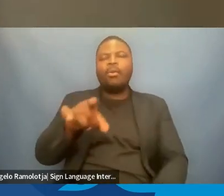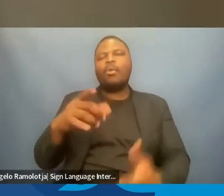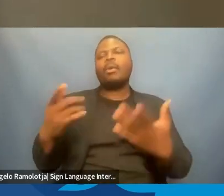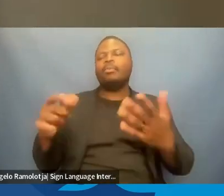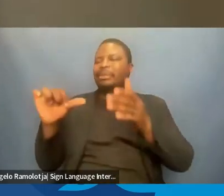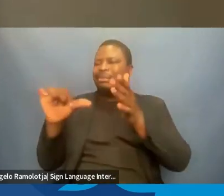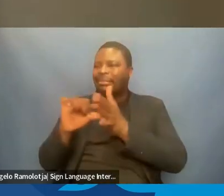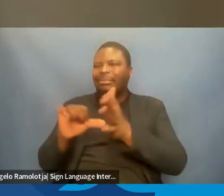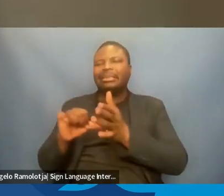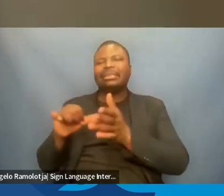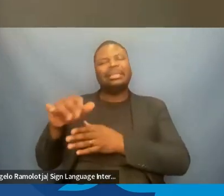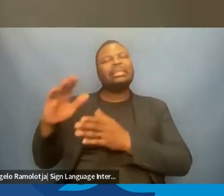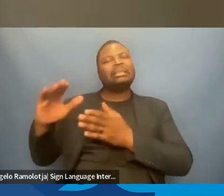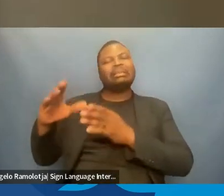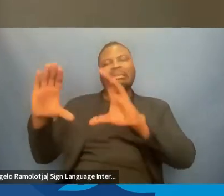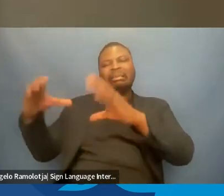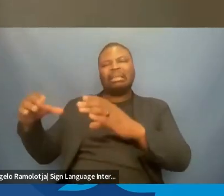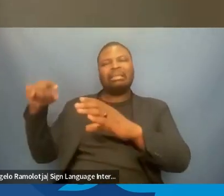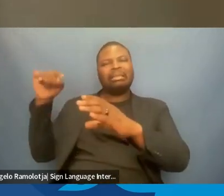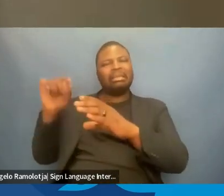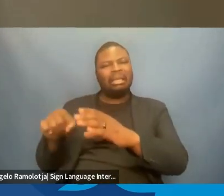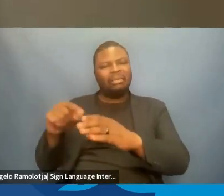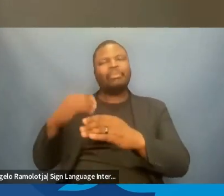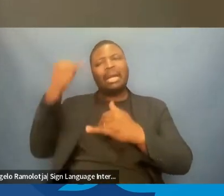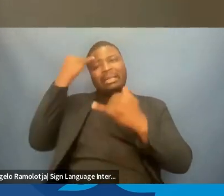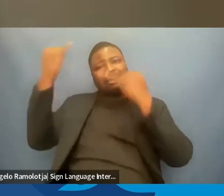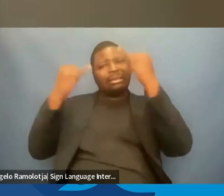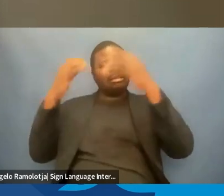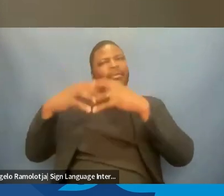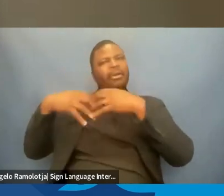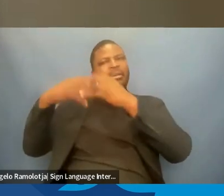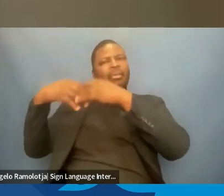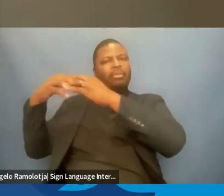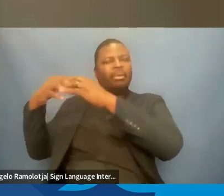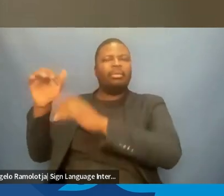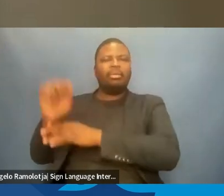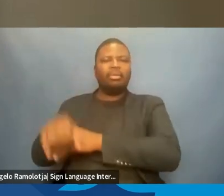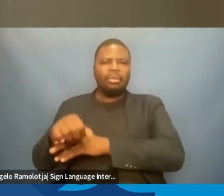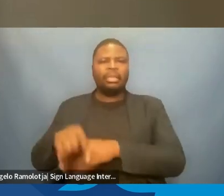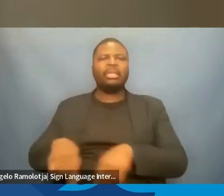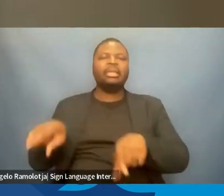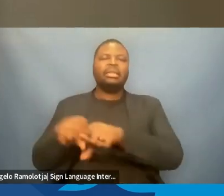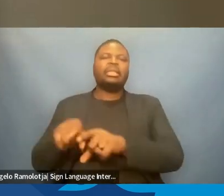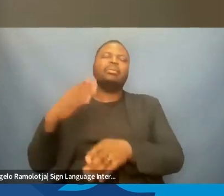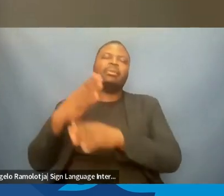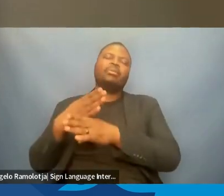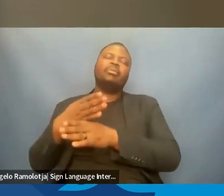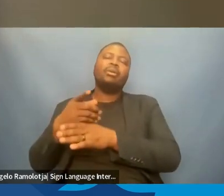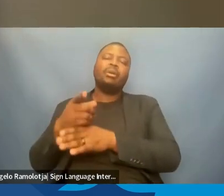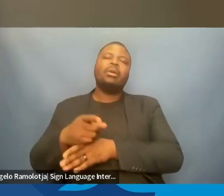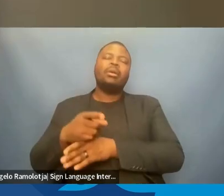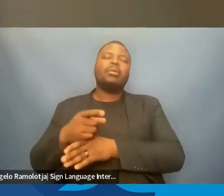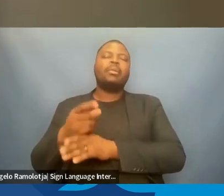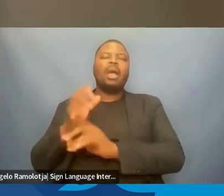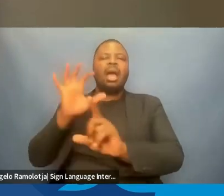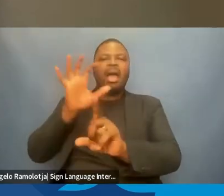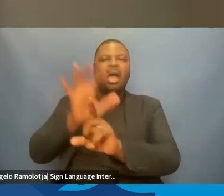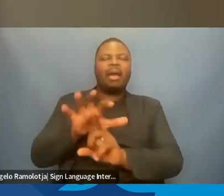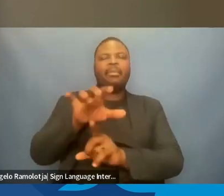strategic initiatives and collaborative efforts. He co-facilitated harm reduction training